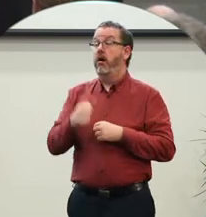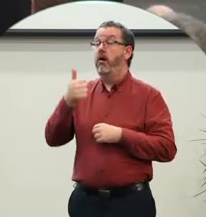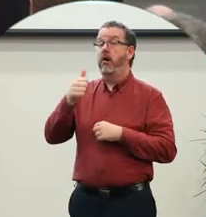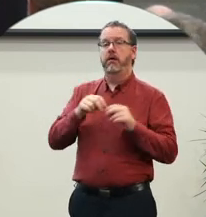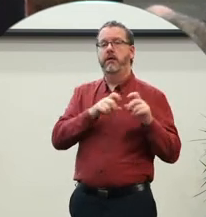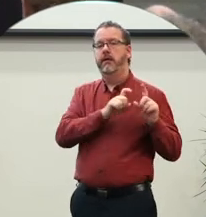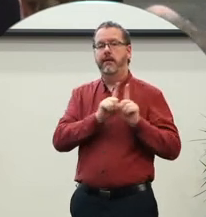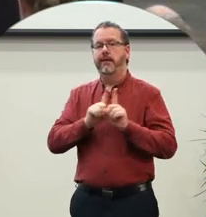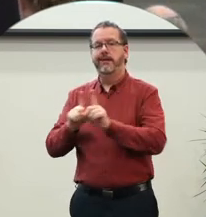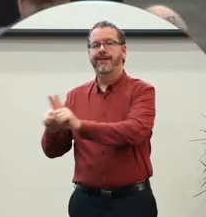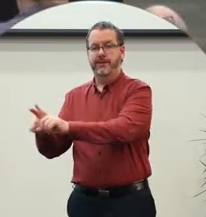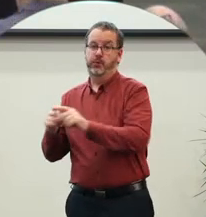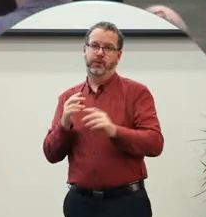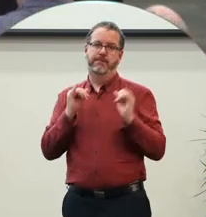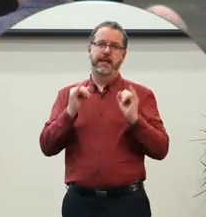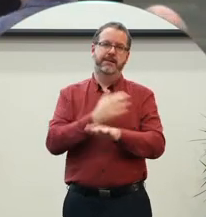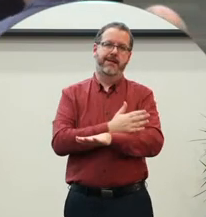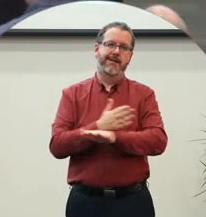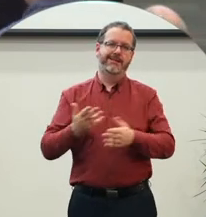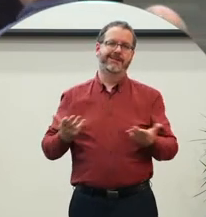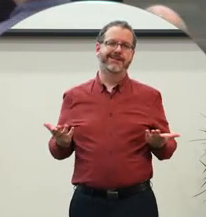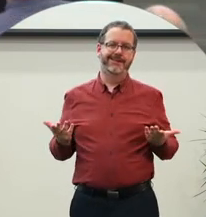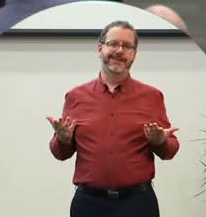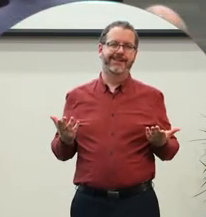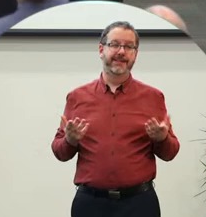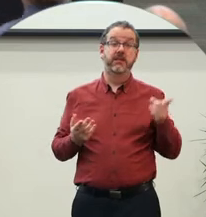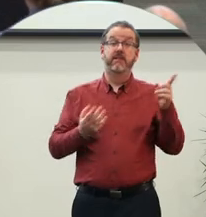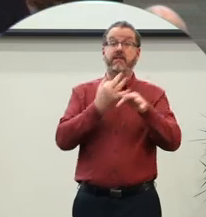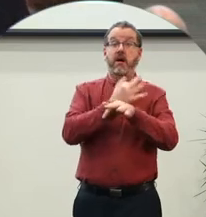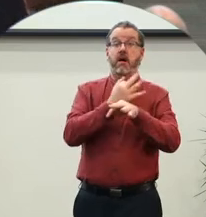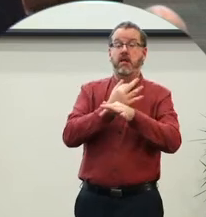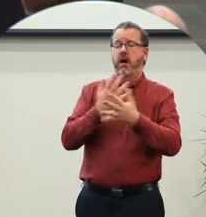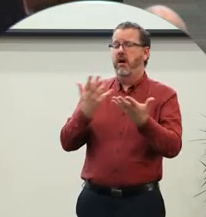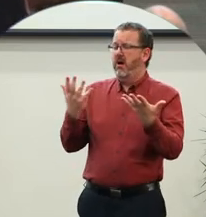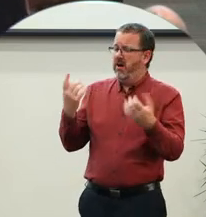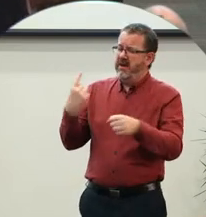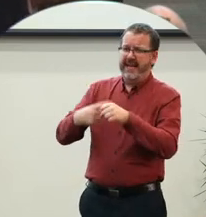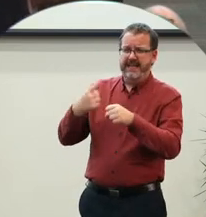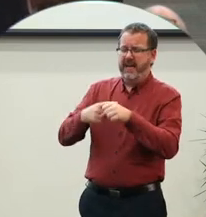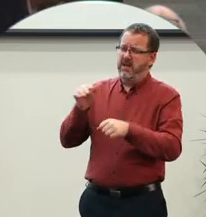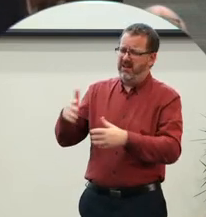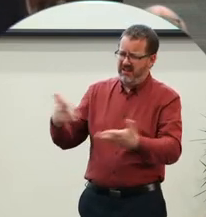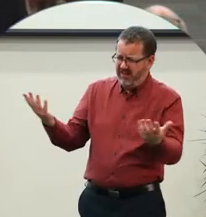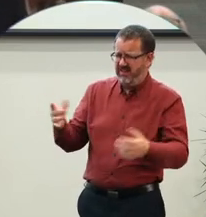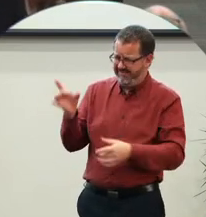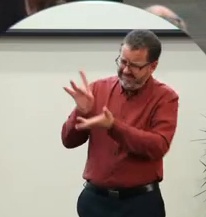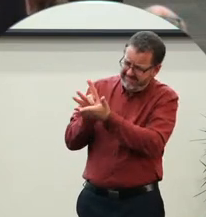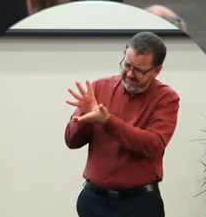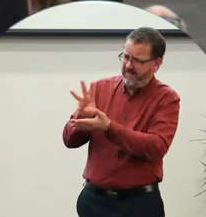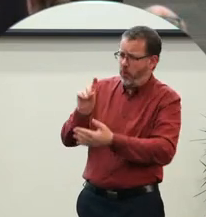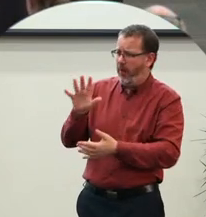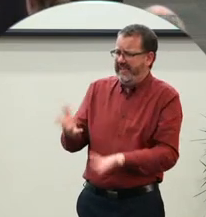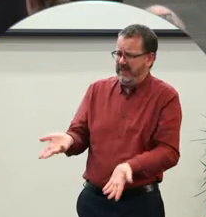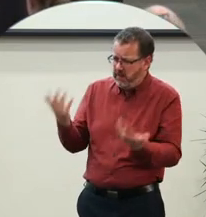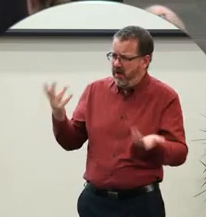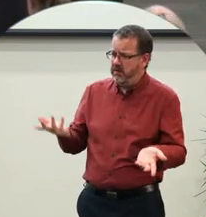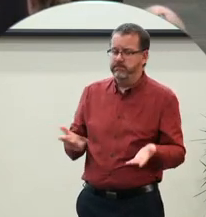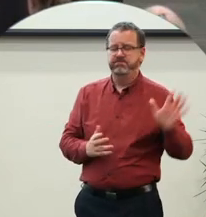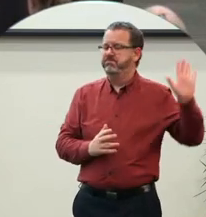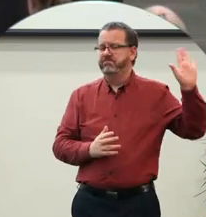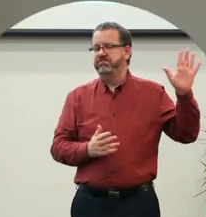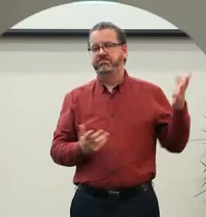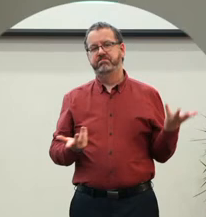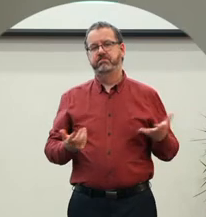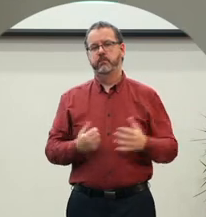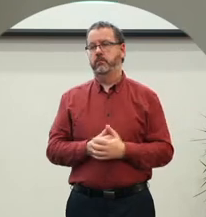start with Wally. And her father urged her time and time again to get rid of Wally, but she wouldn't listen. And did